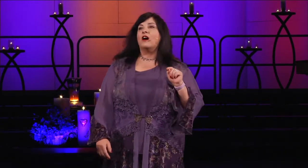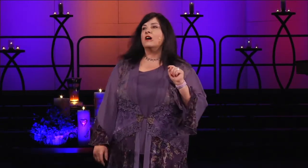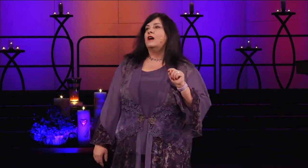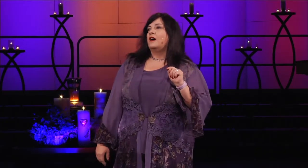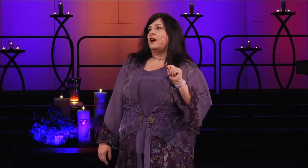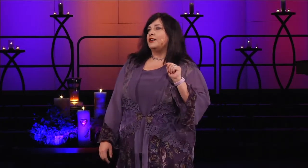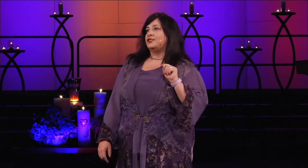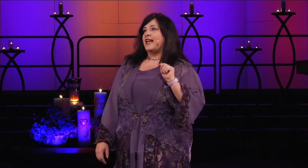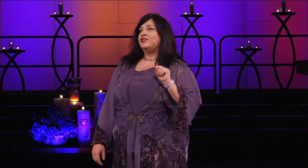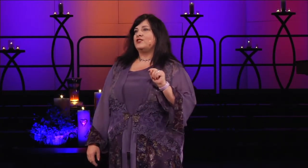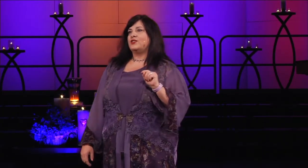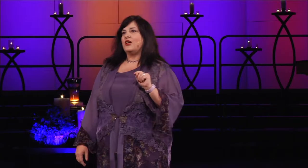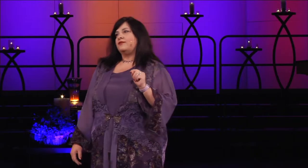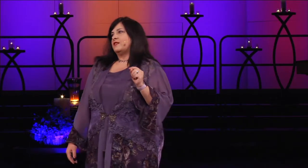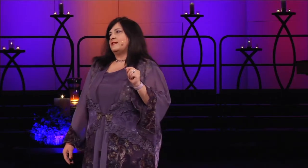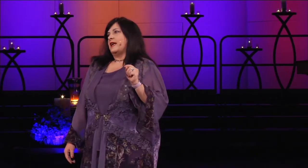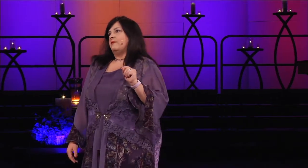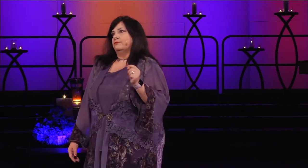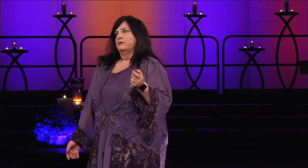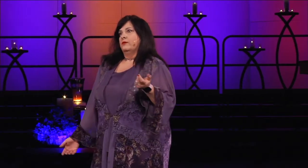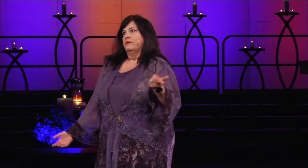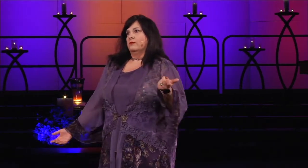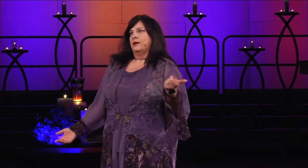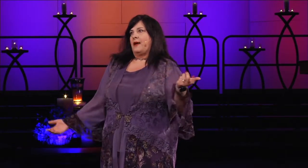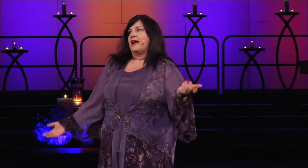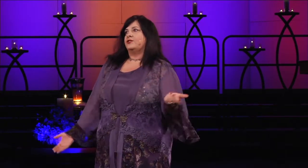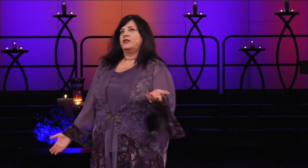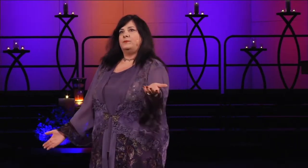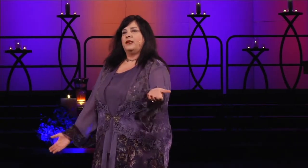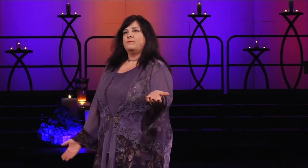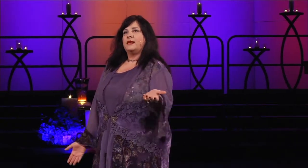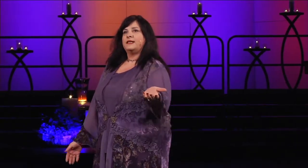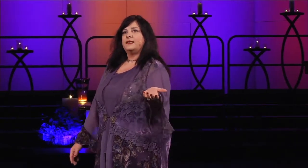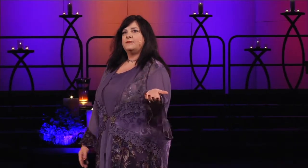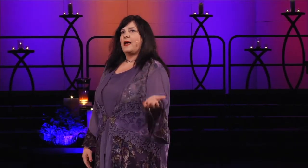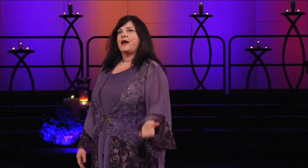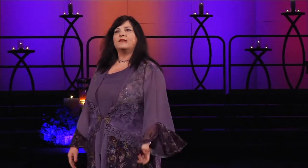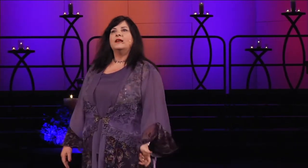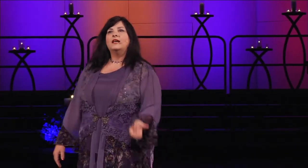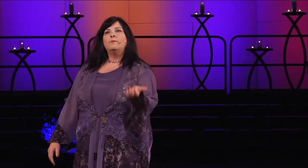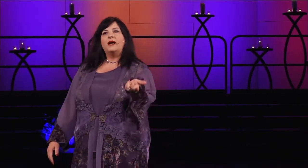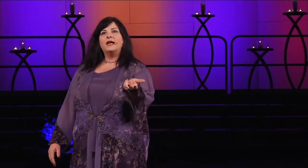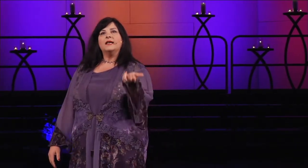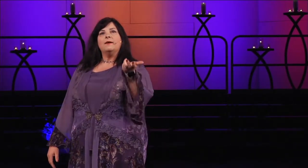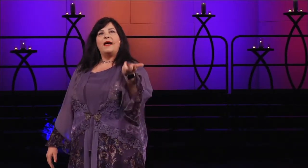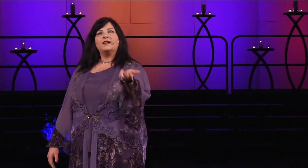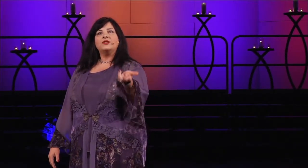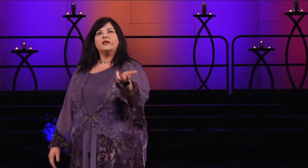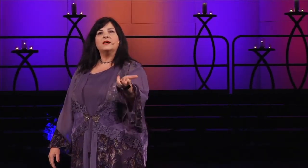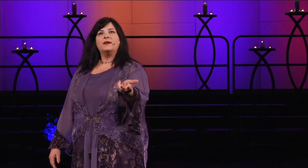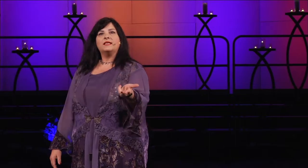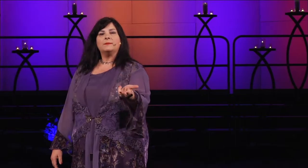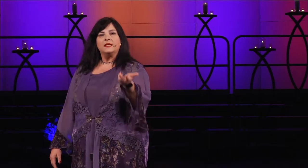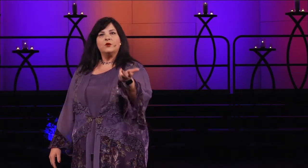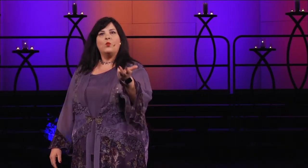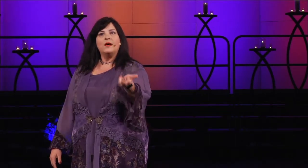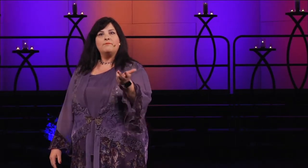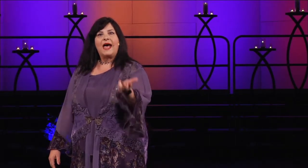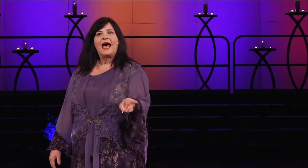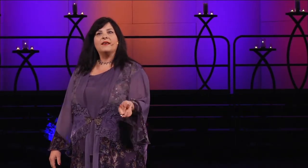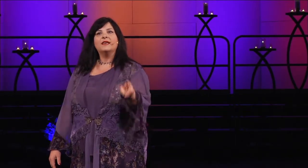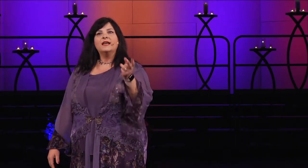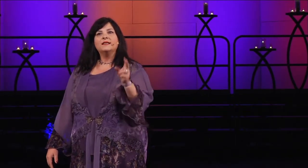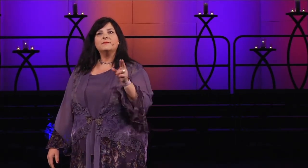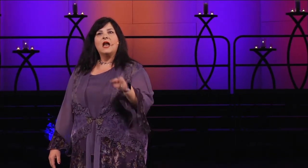we are audacious enough to say, well, we're going to passionately be committed to this path. But passionate commitment to